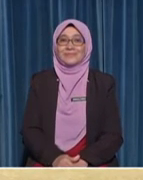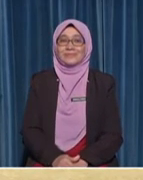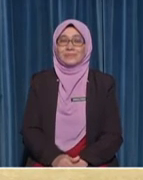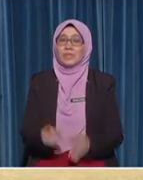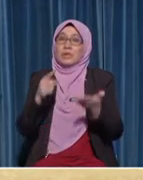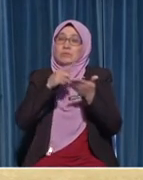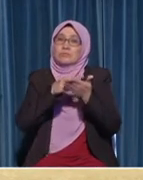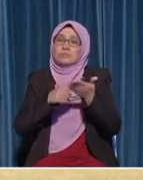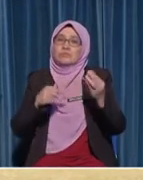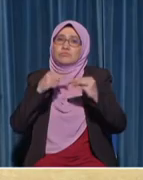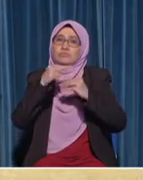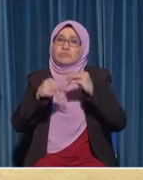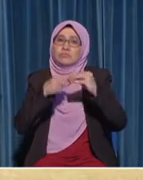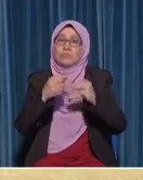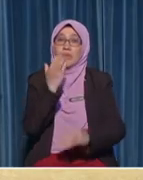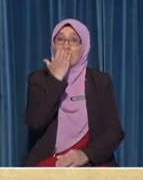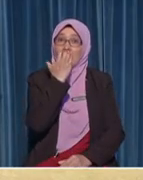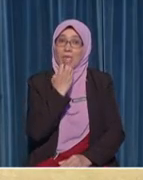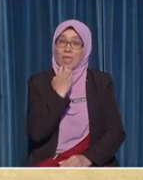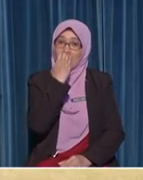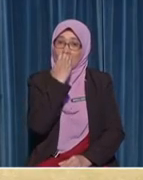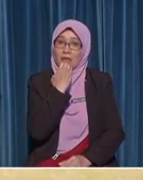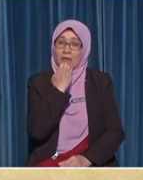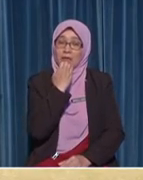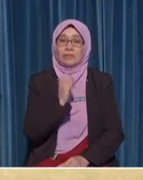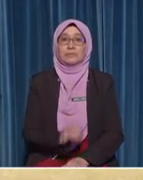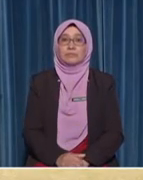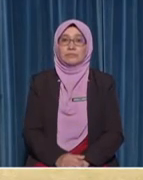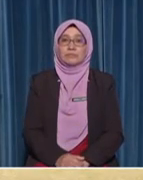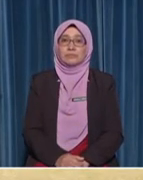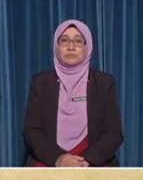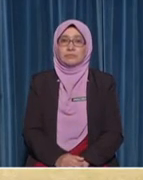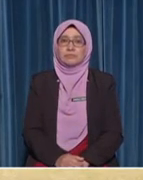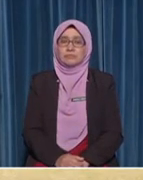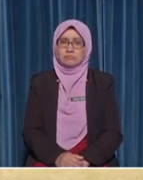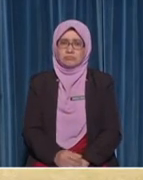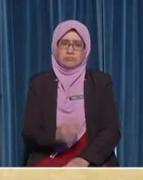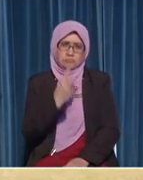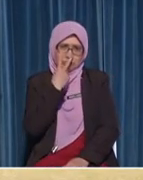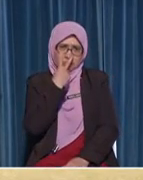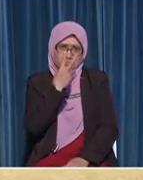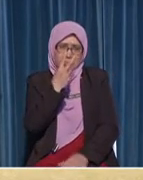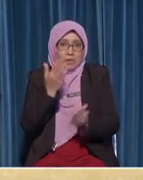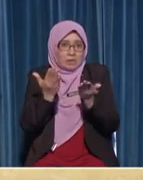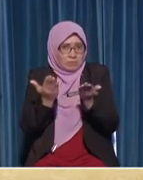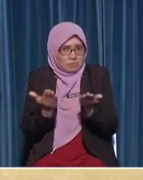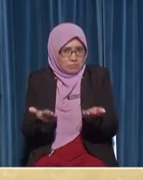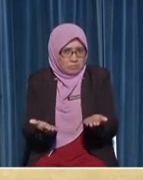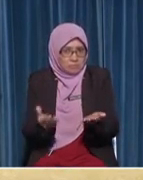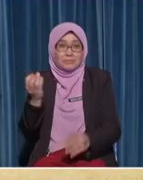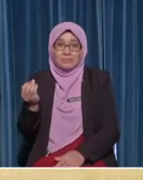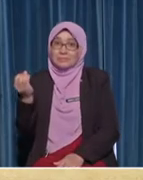What about pineapple? It looks like a heavy